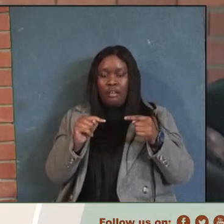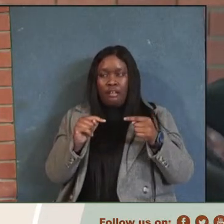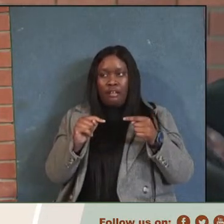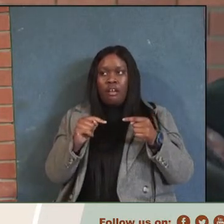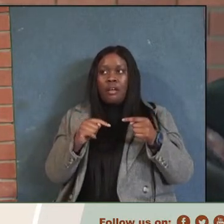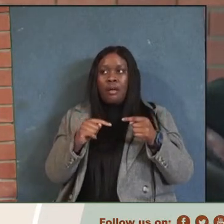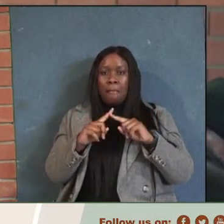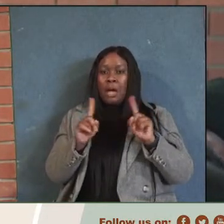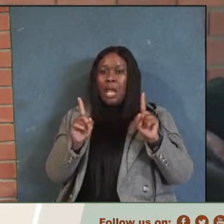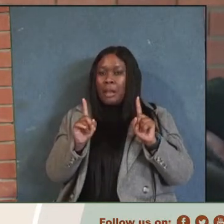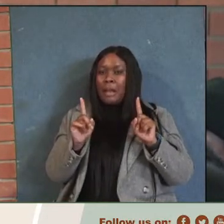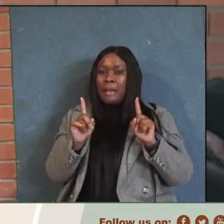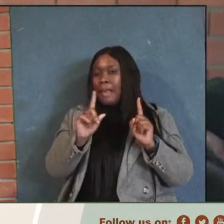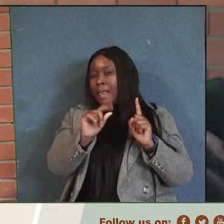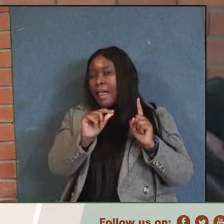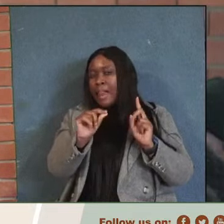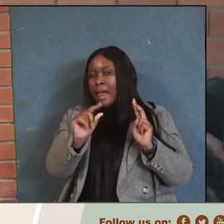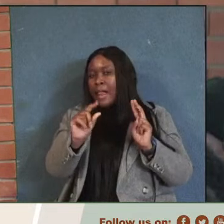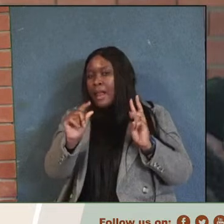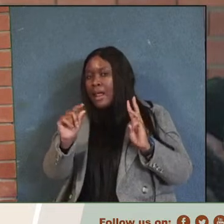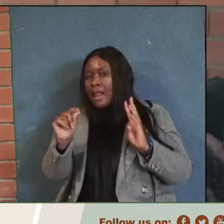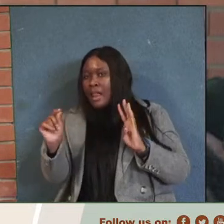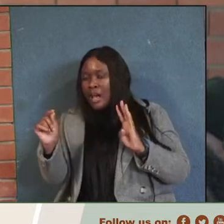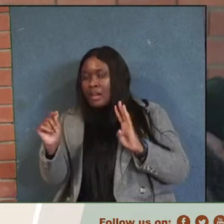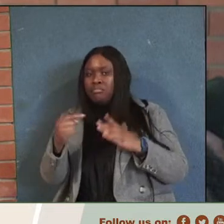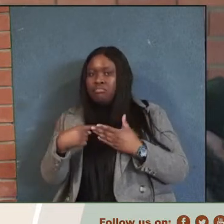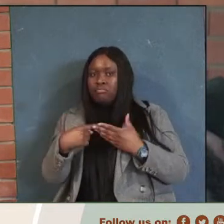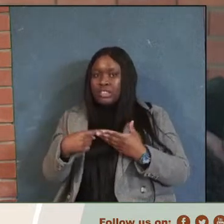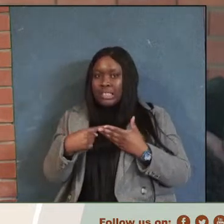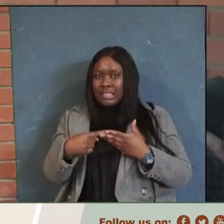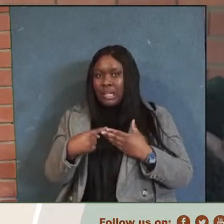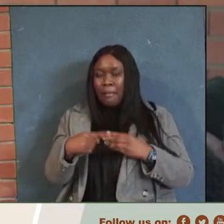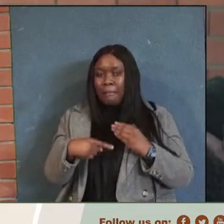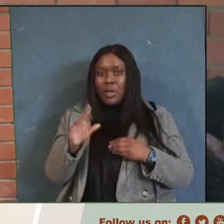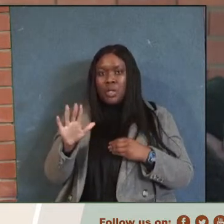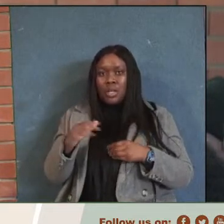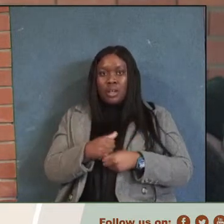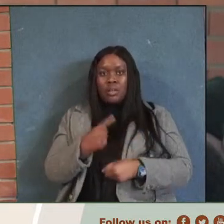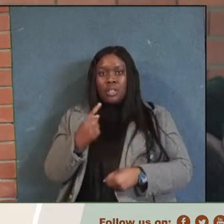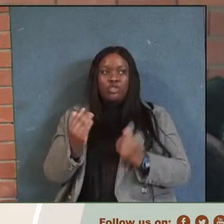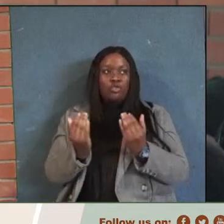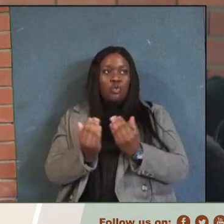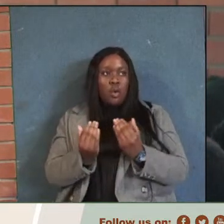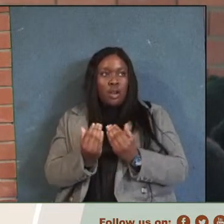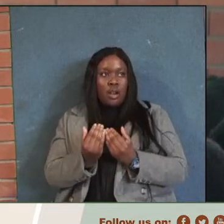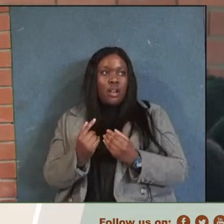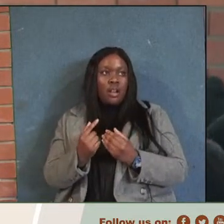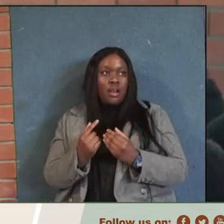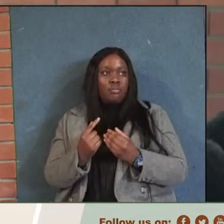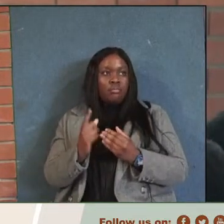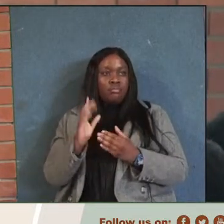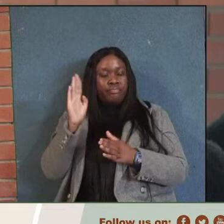and concerning issues and discussions about the Gauteng schools joining the digital